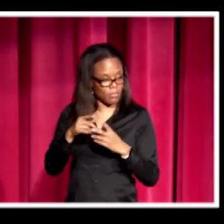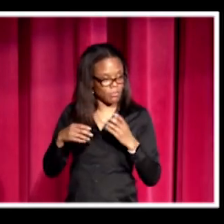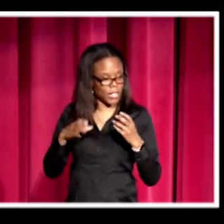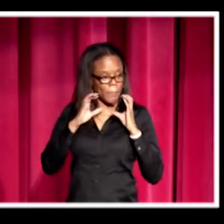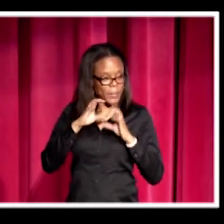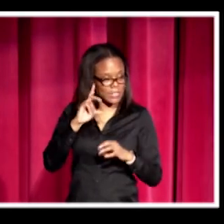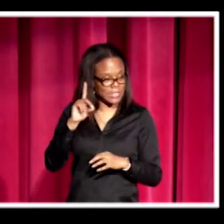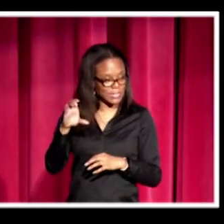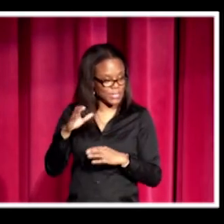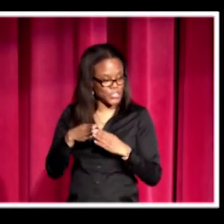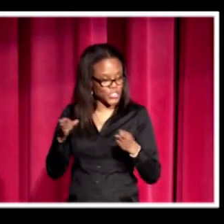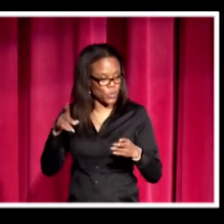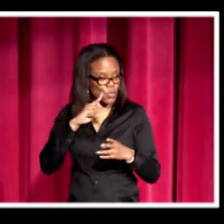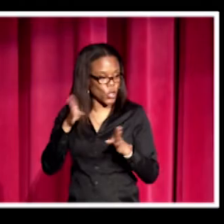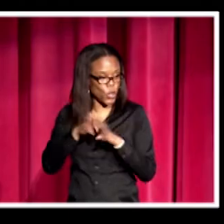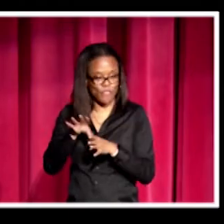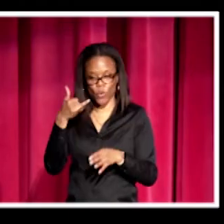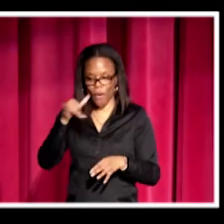will close forever.